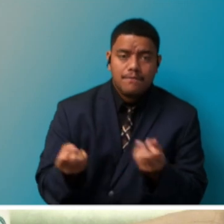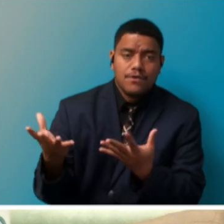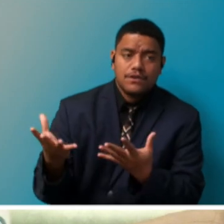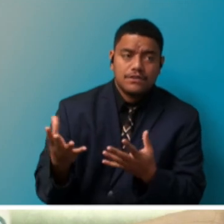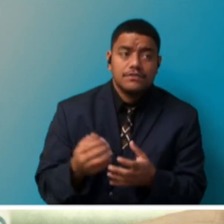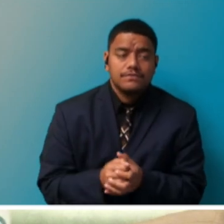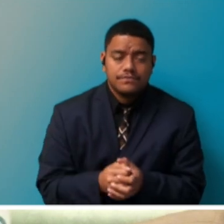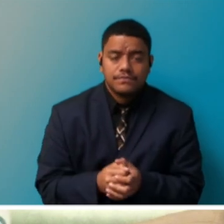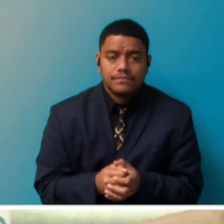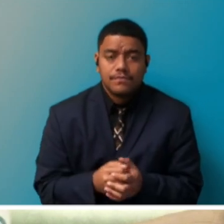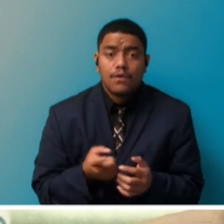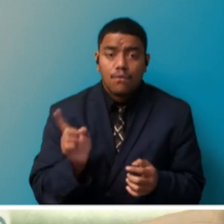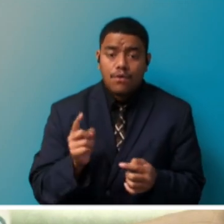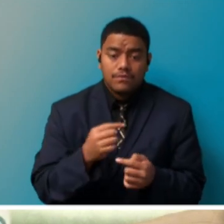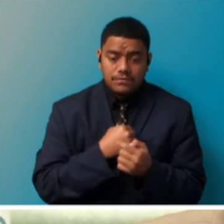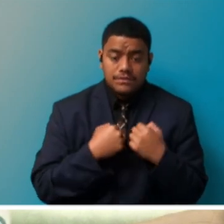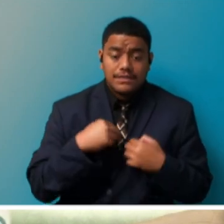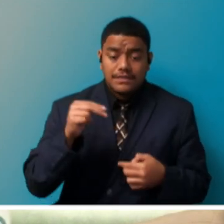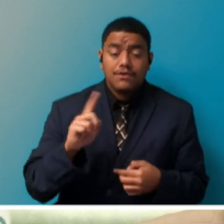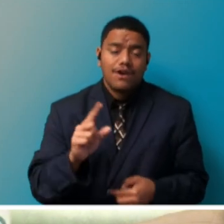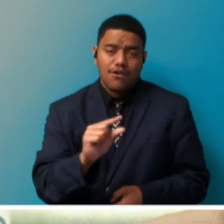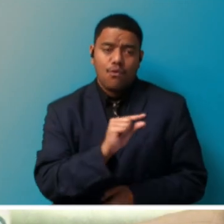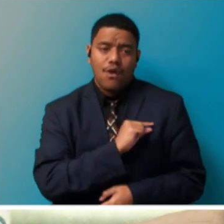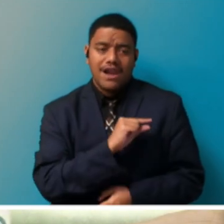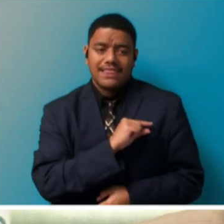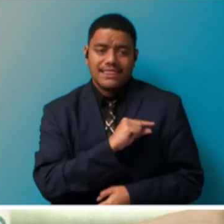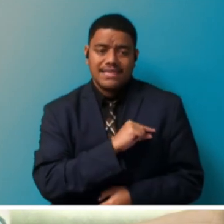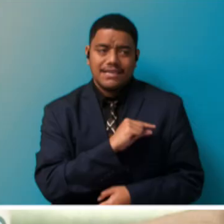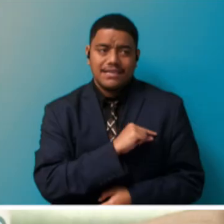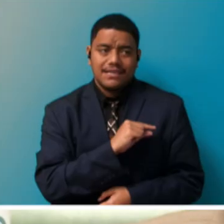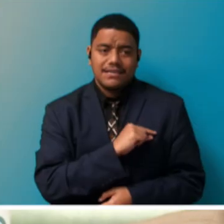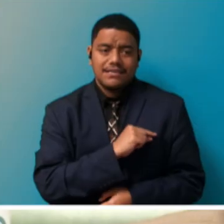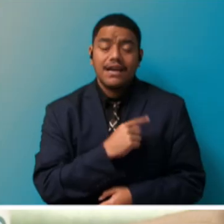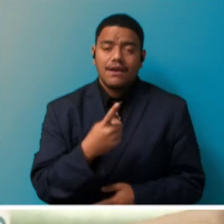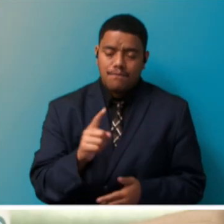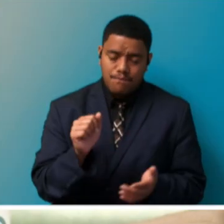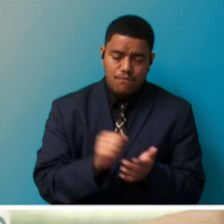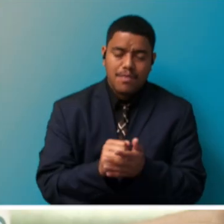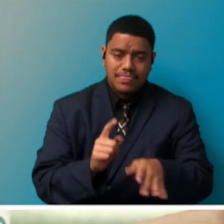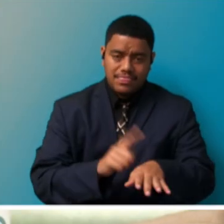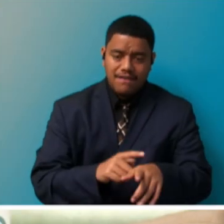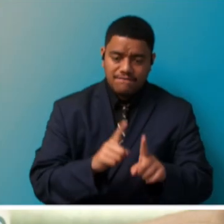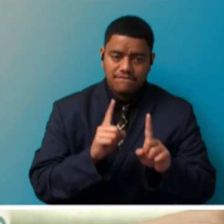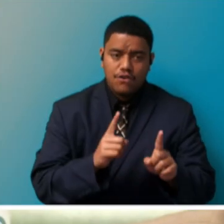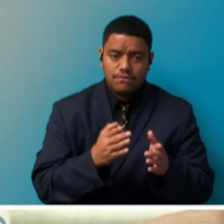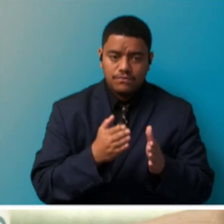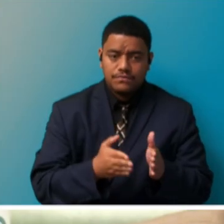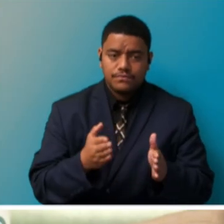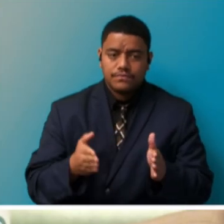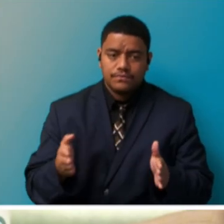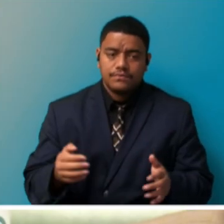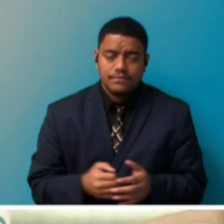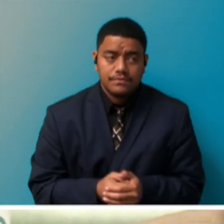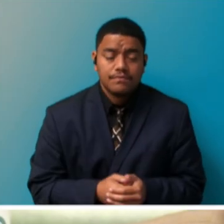product. What they need is quality and consistency. So there are a few elements in there,